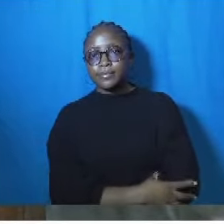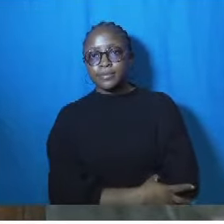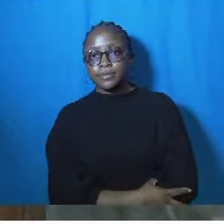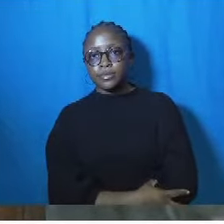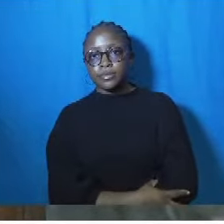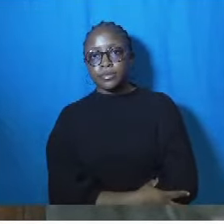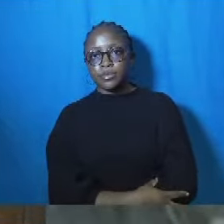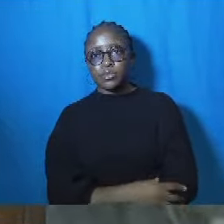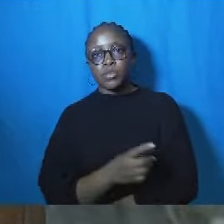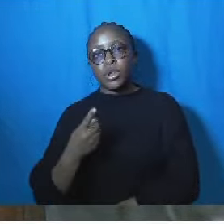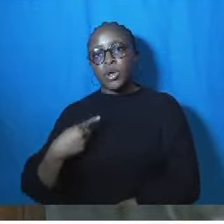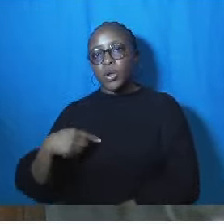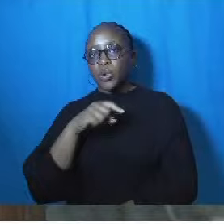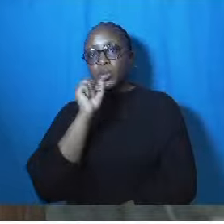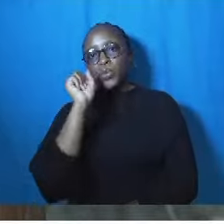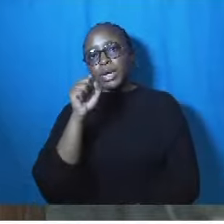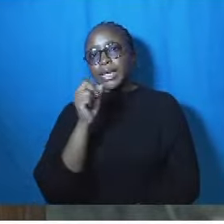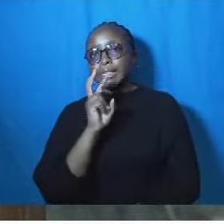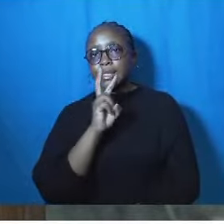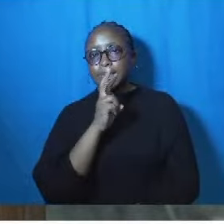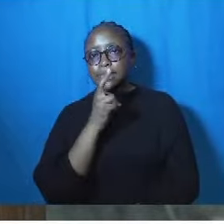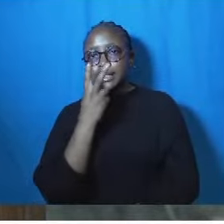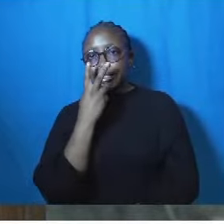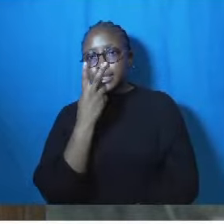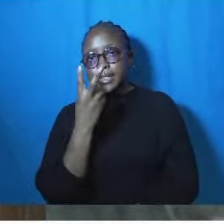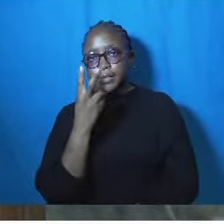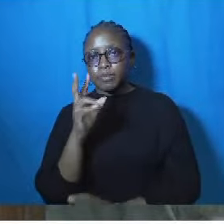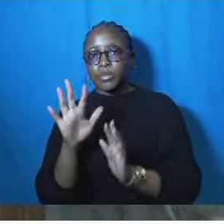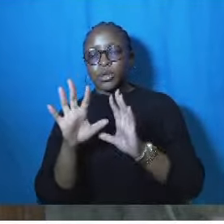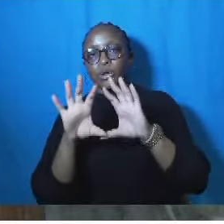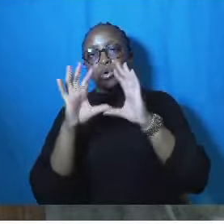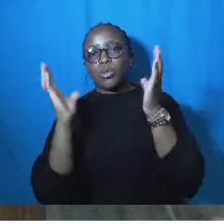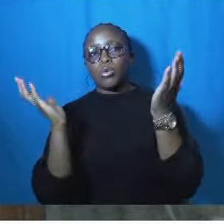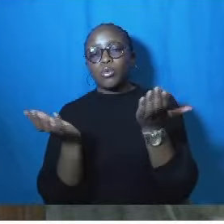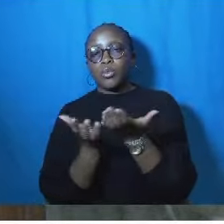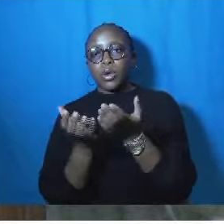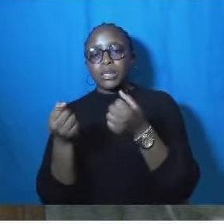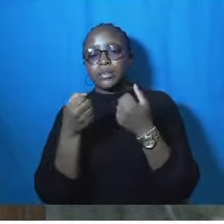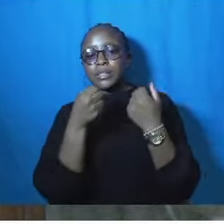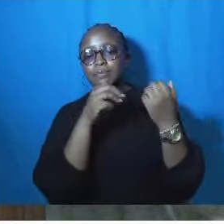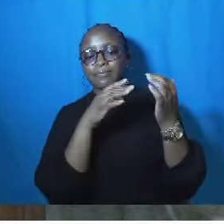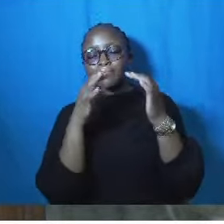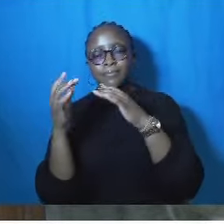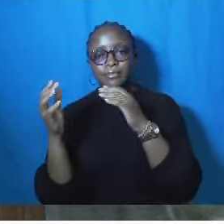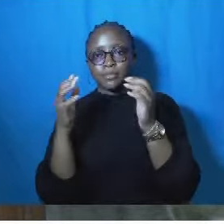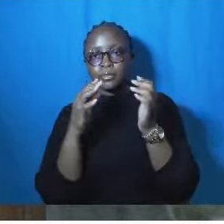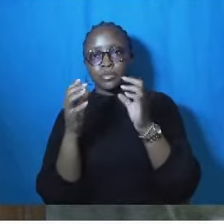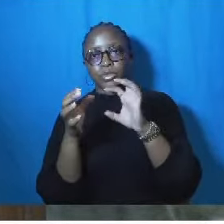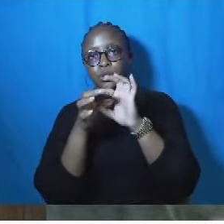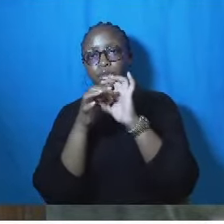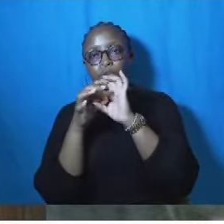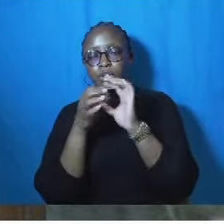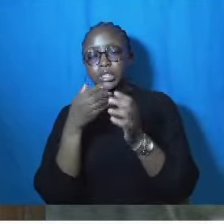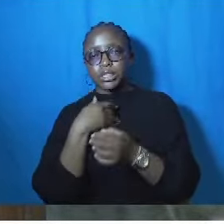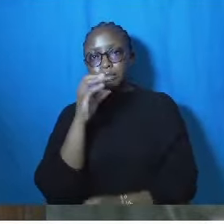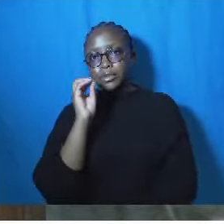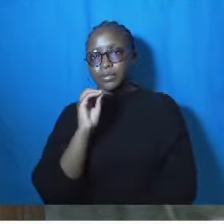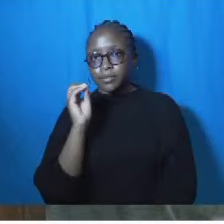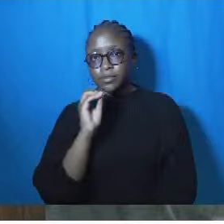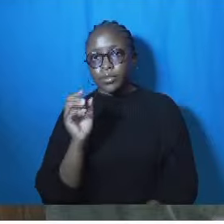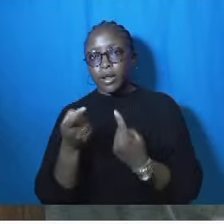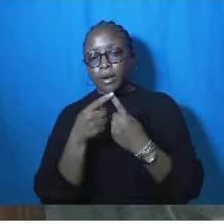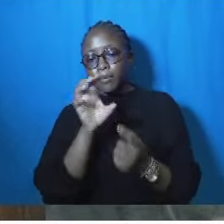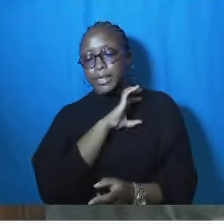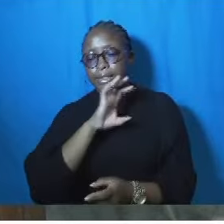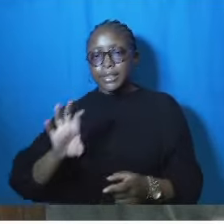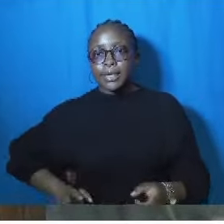You can see how the world is struggling with unity. But we are called to reveal and show the unity